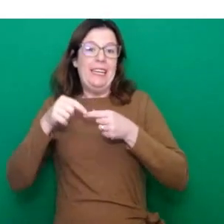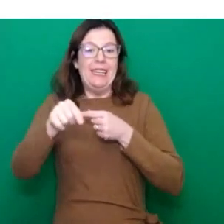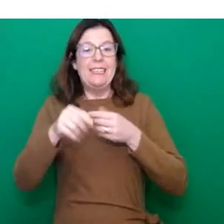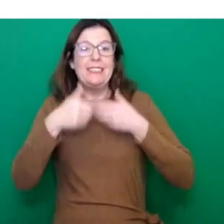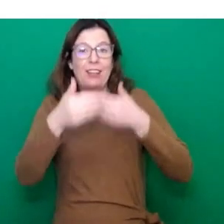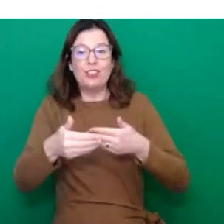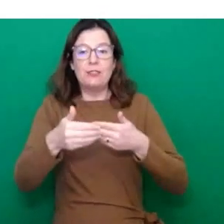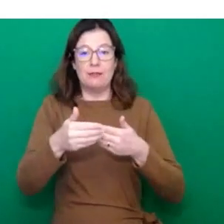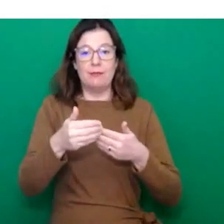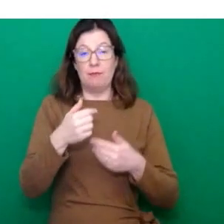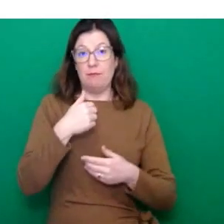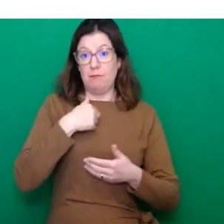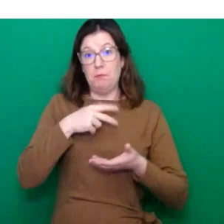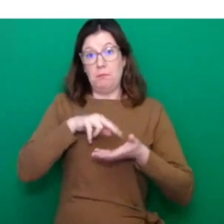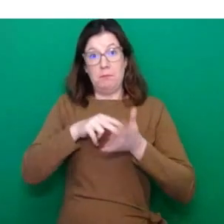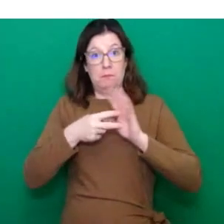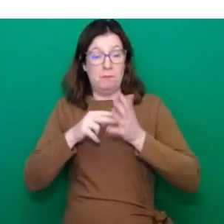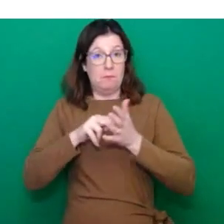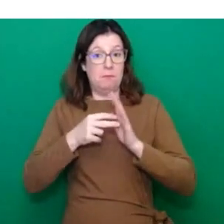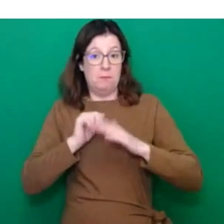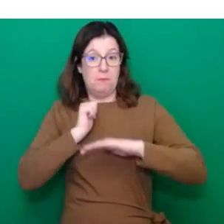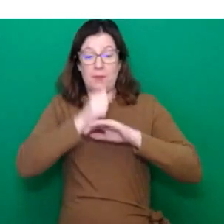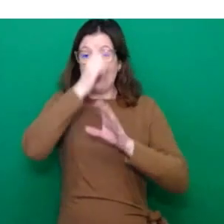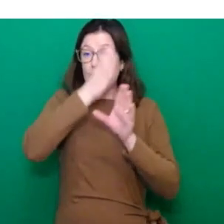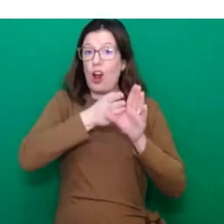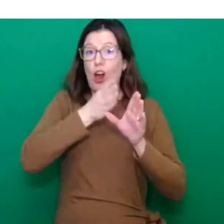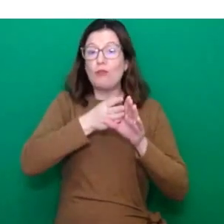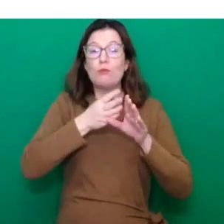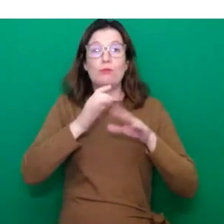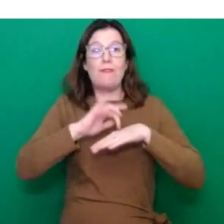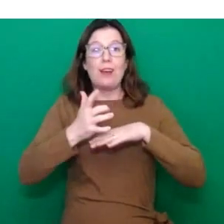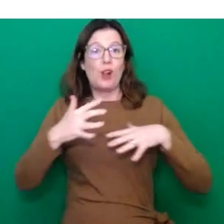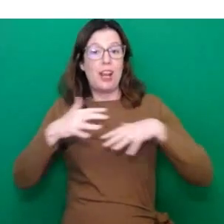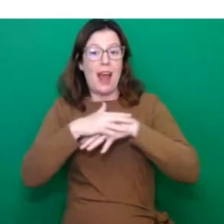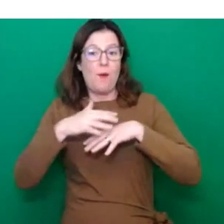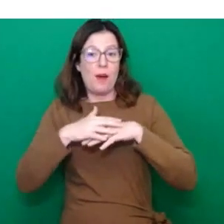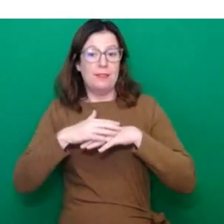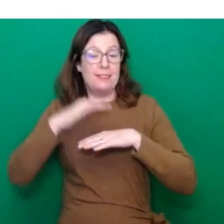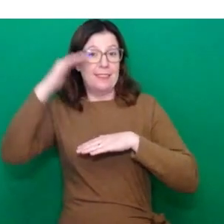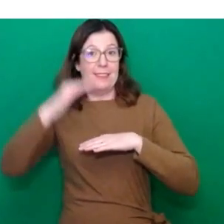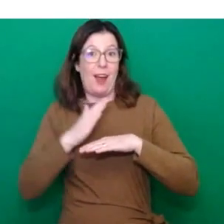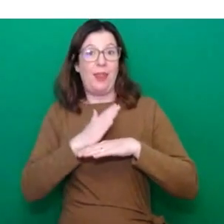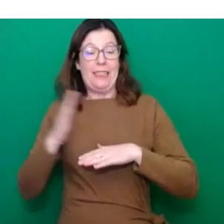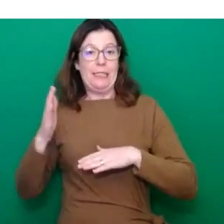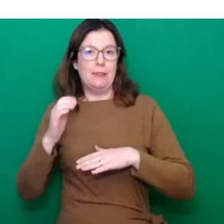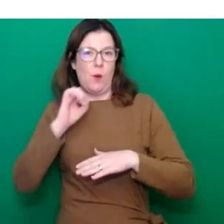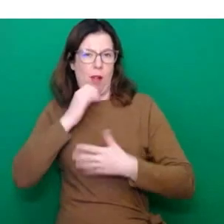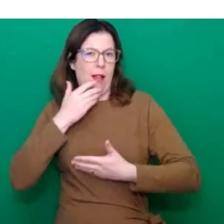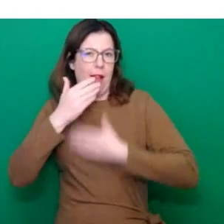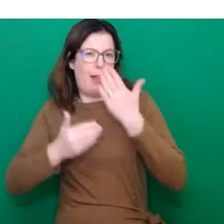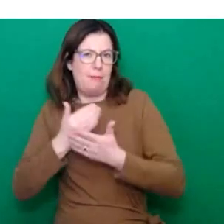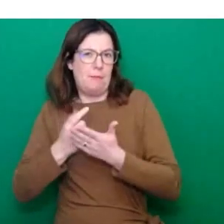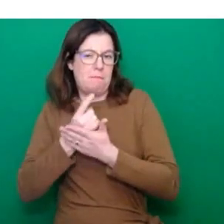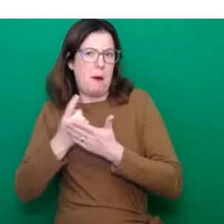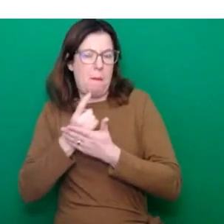session that we've organised here in the Psychological Professions Network in the South East, and in a moment I'll tell you a little bit about what we're going to